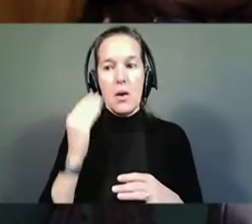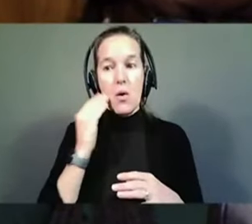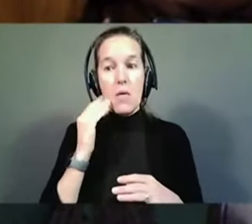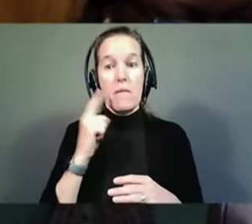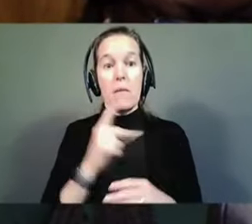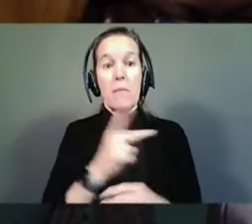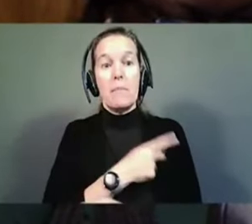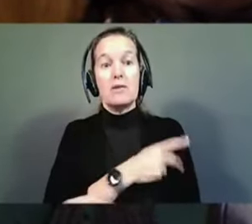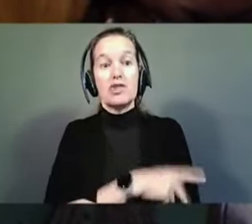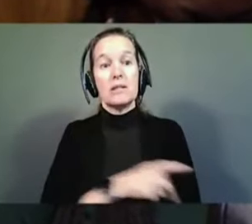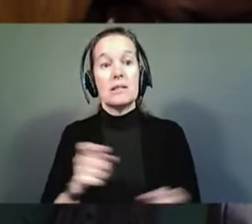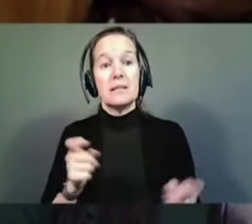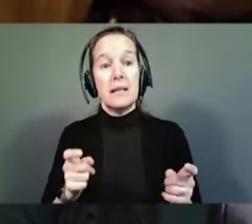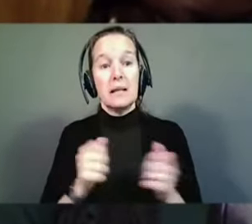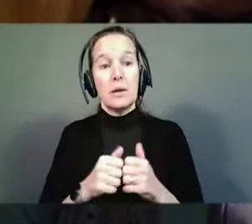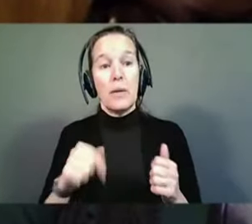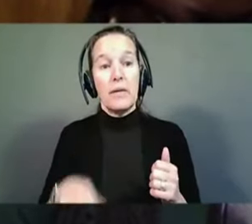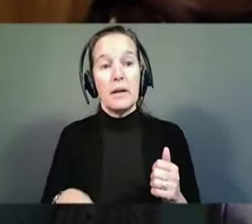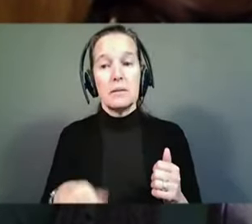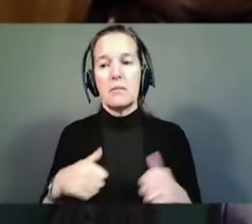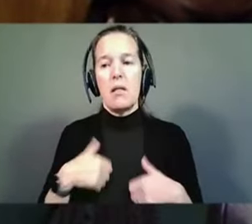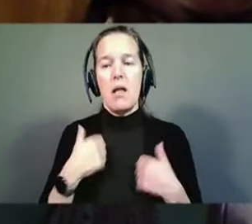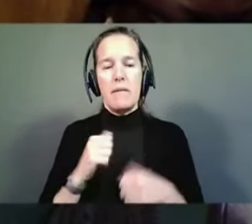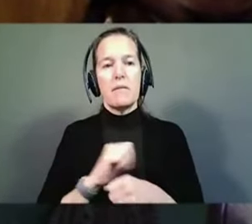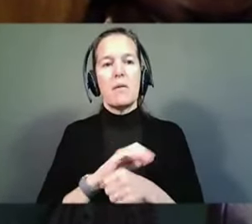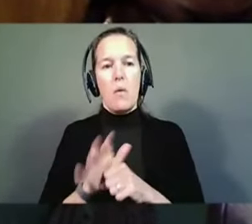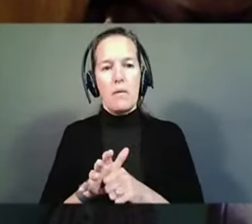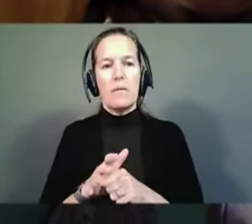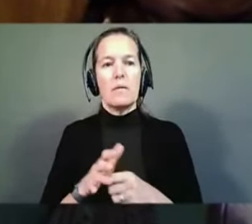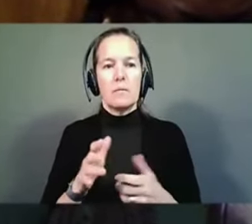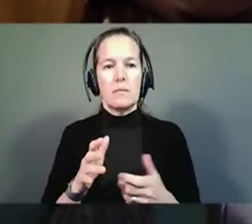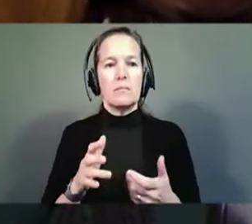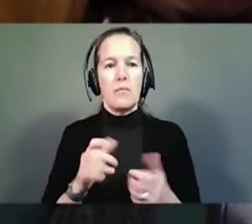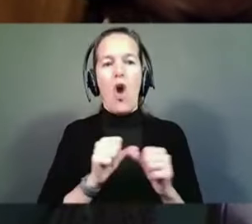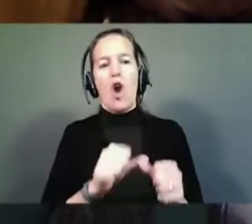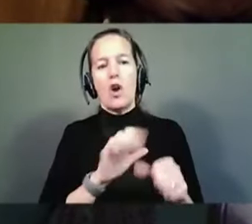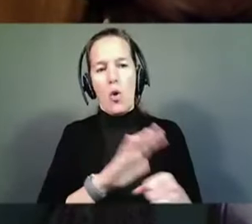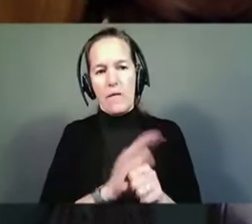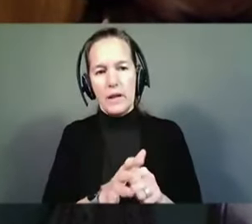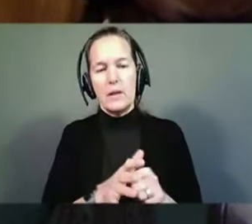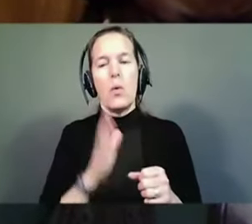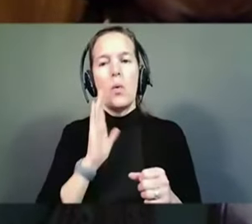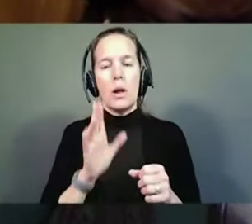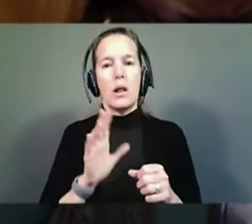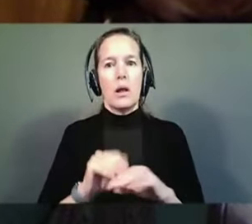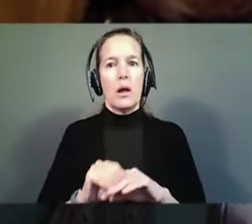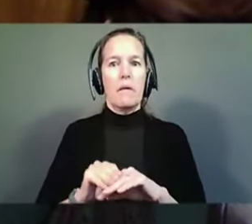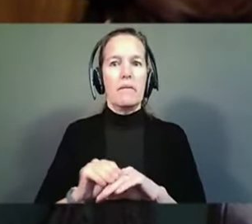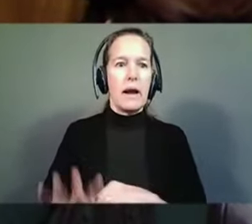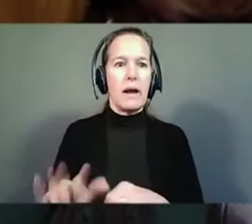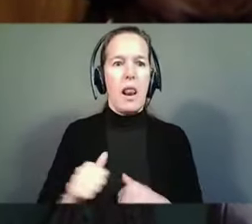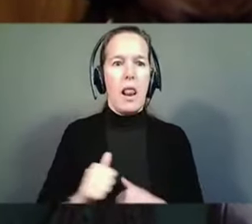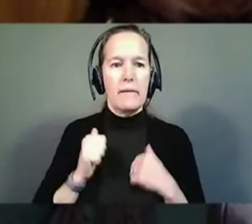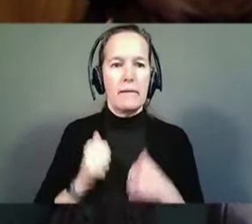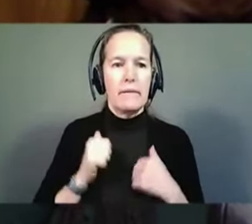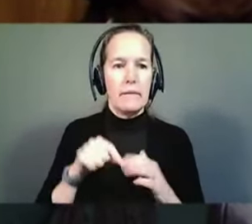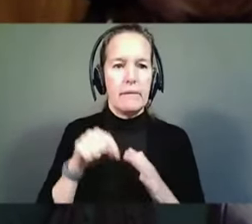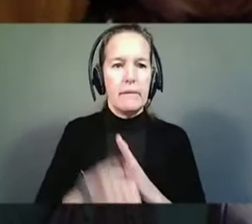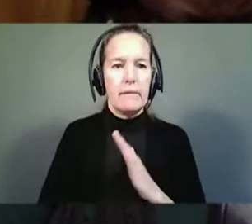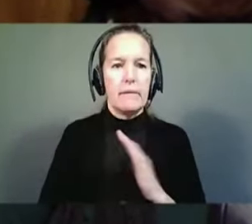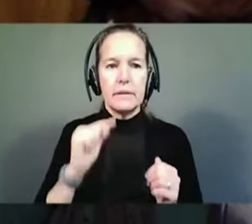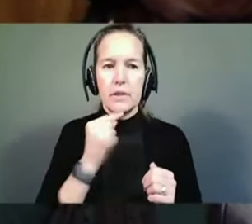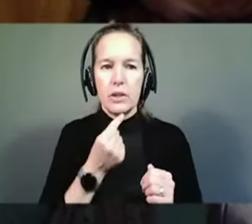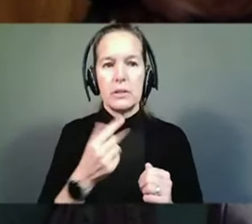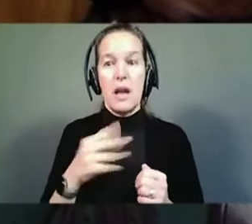long COVID is a serious life-altering condition and one we are, as many of you just said, learning about every single day. So